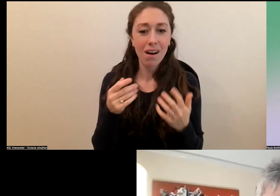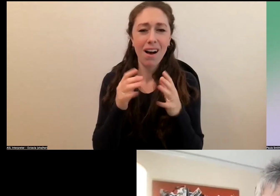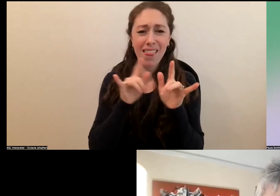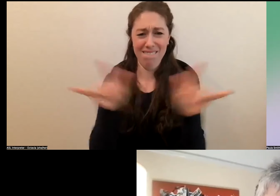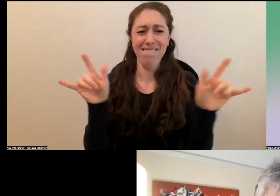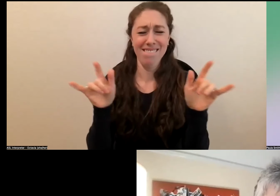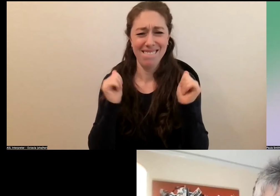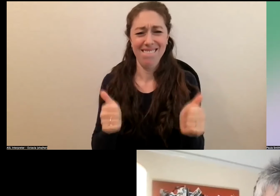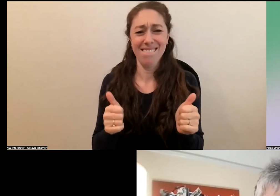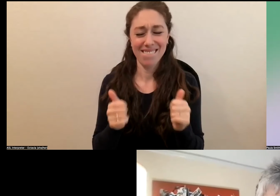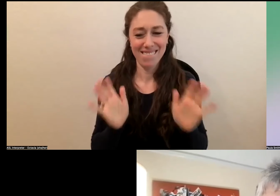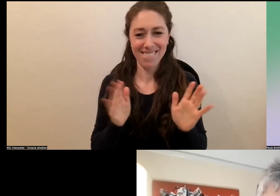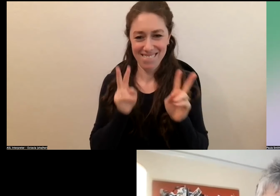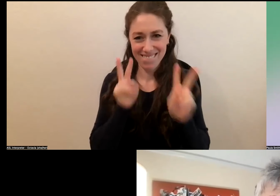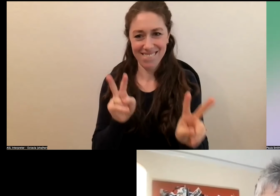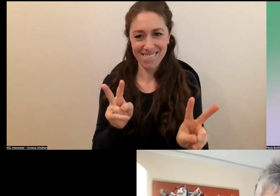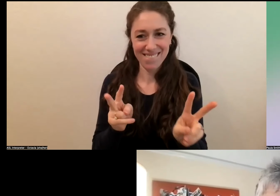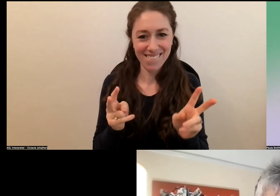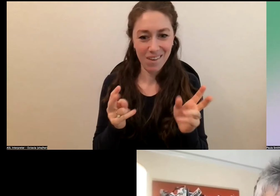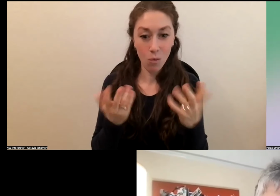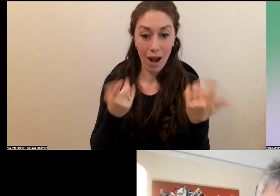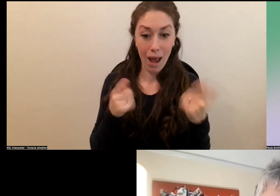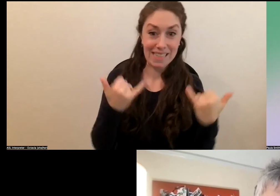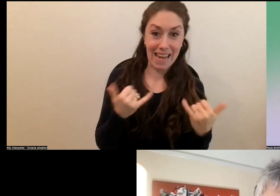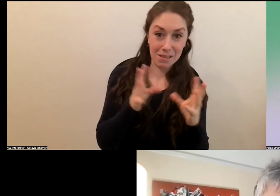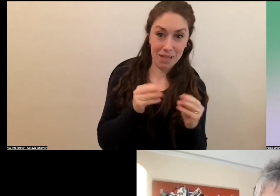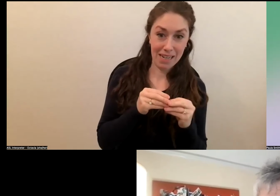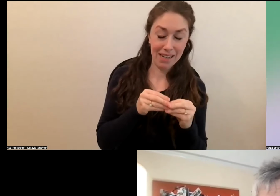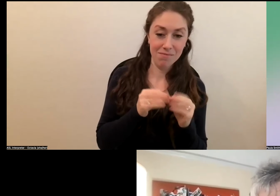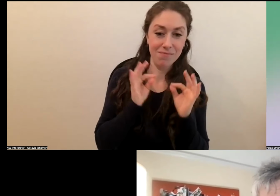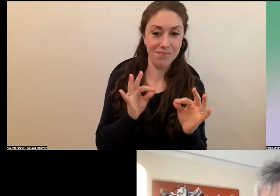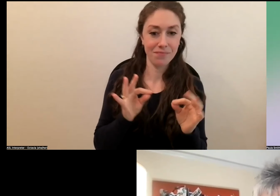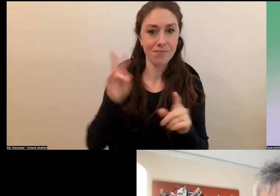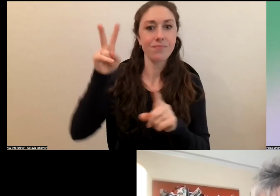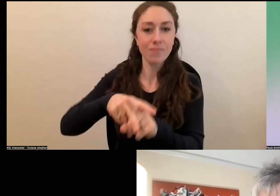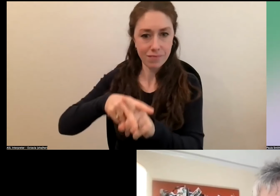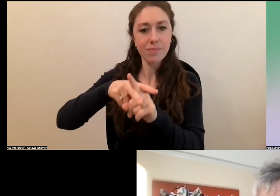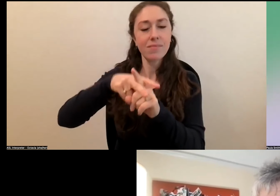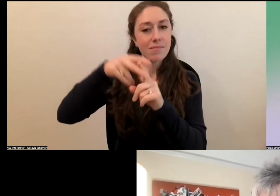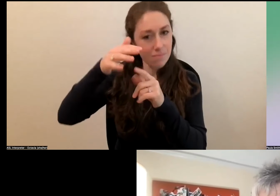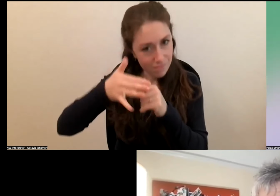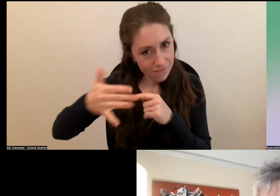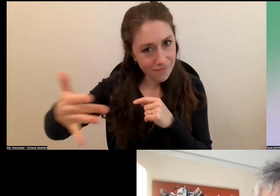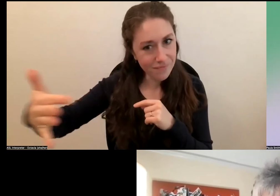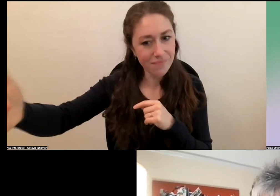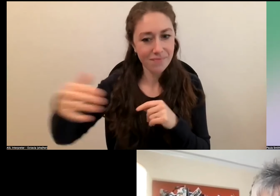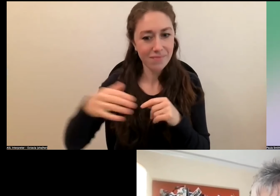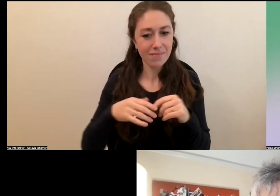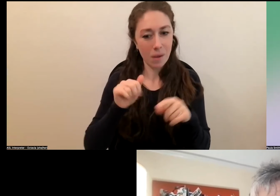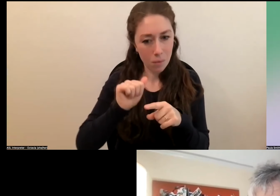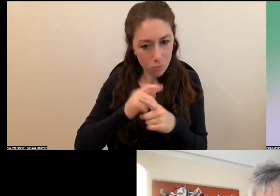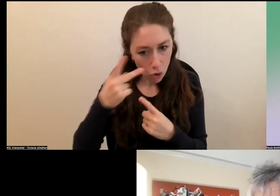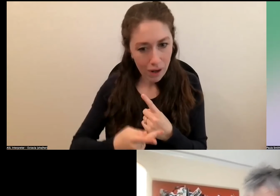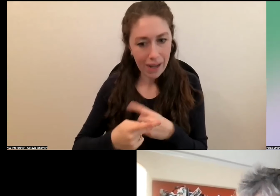and really looking forward to taking what happens here today and moving it out into programs and